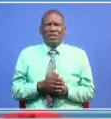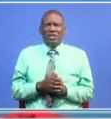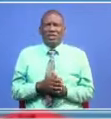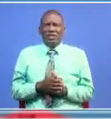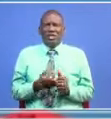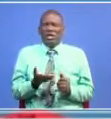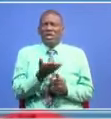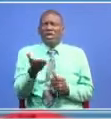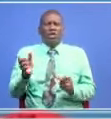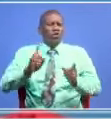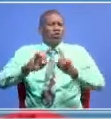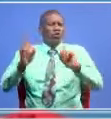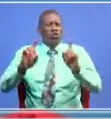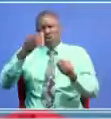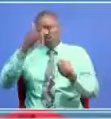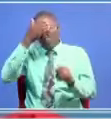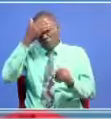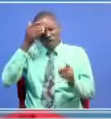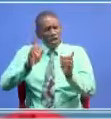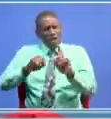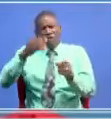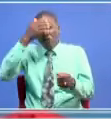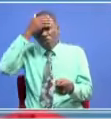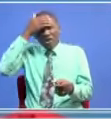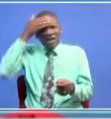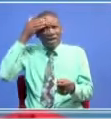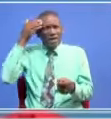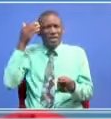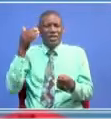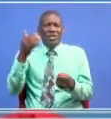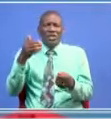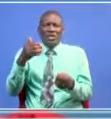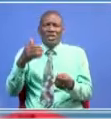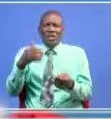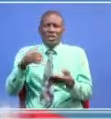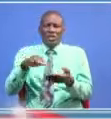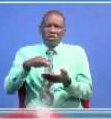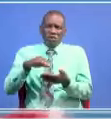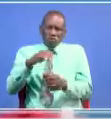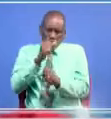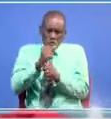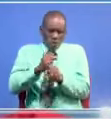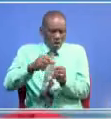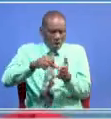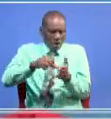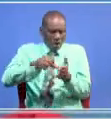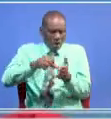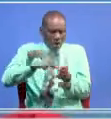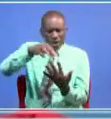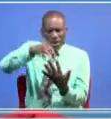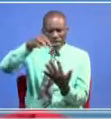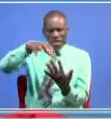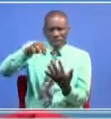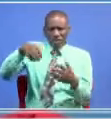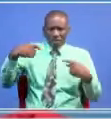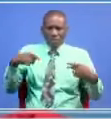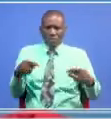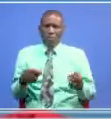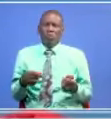they should not forget to be working very hard to identify